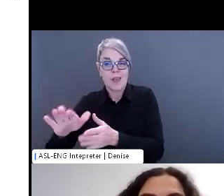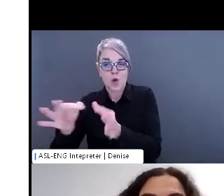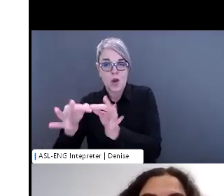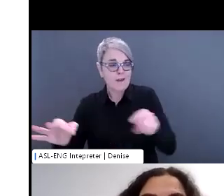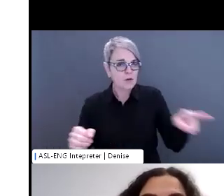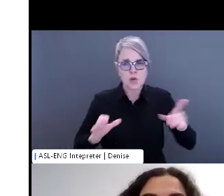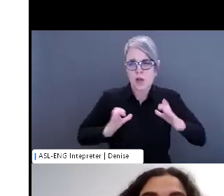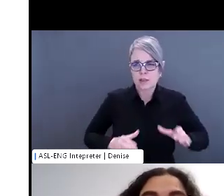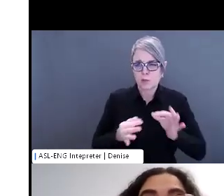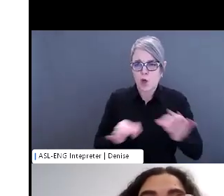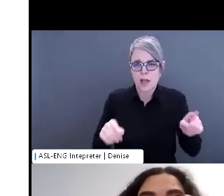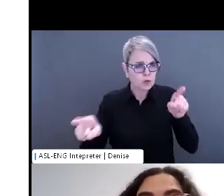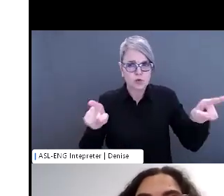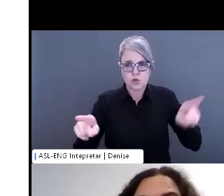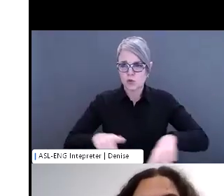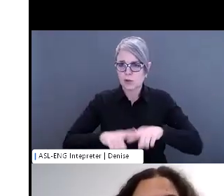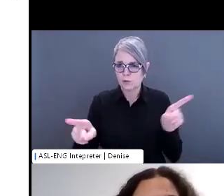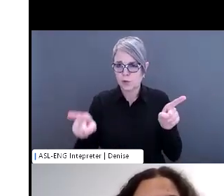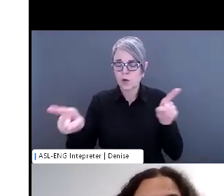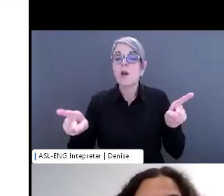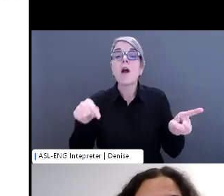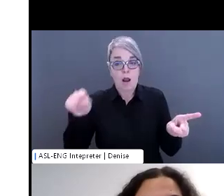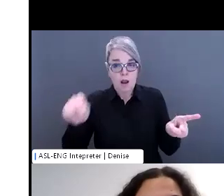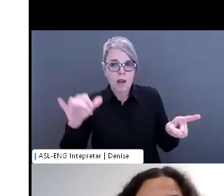line to have an interpreter.